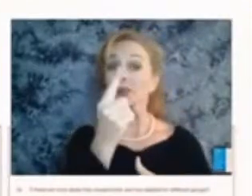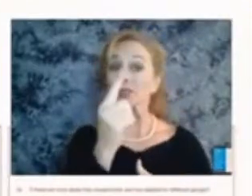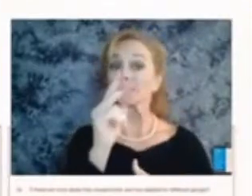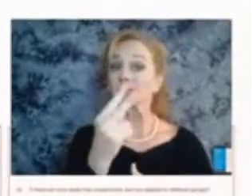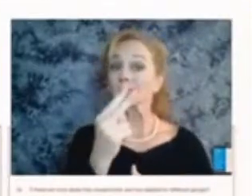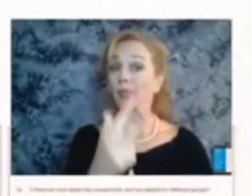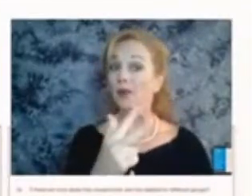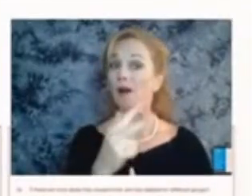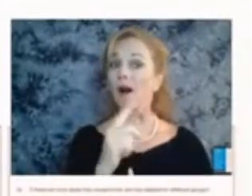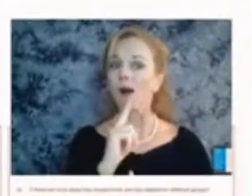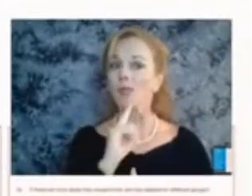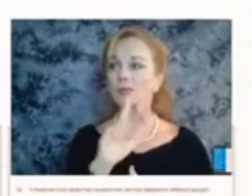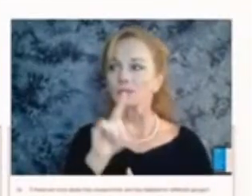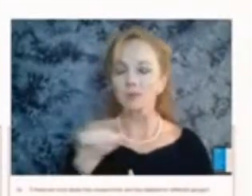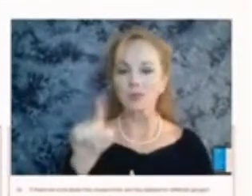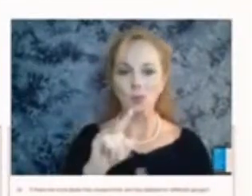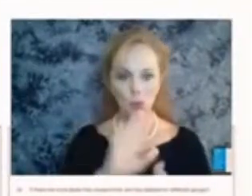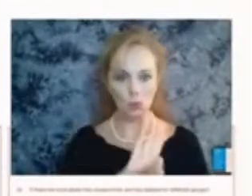now, as of tonight,